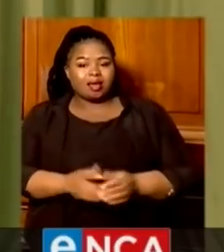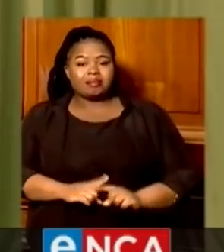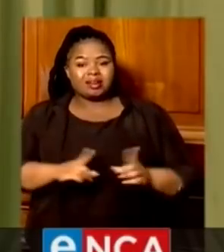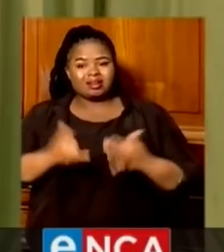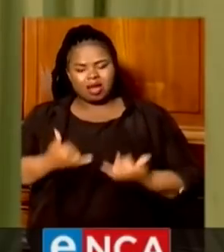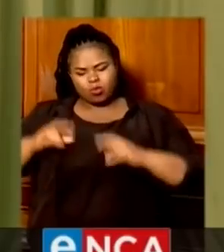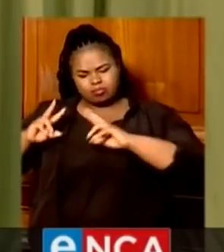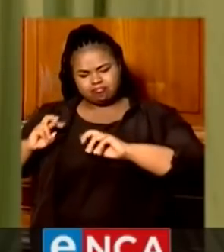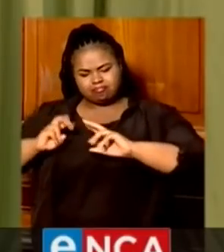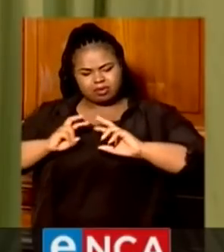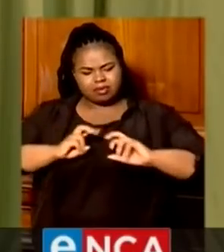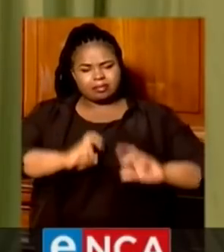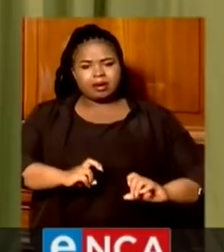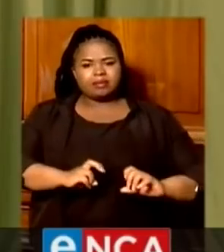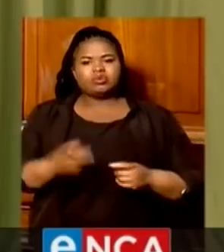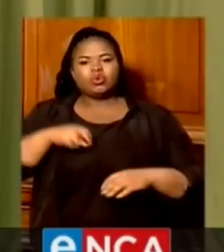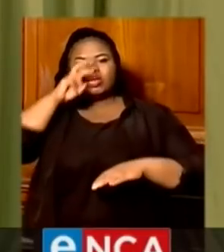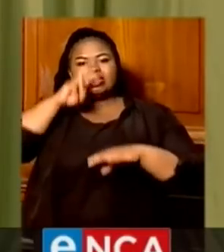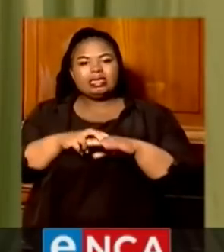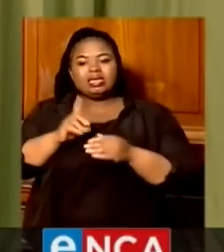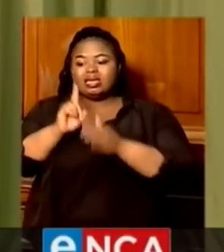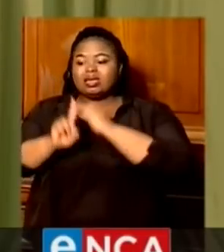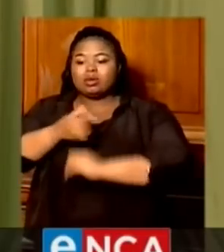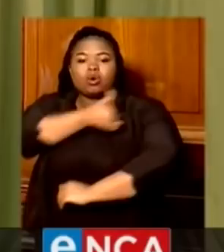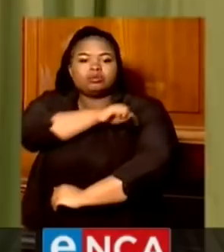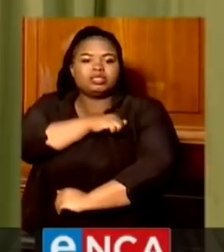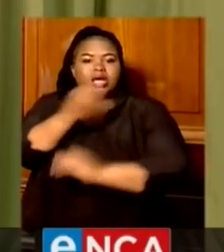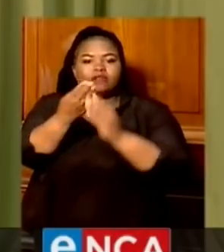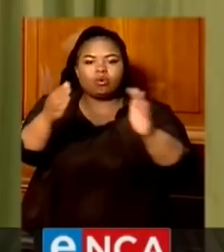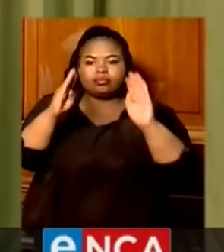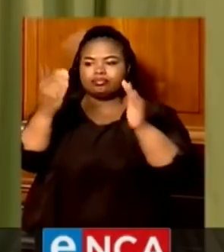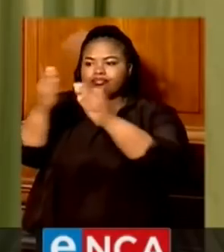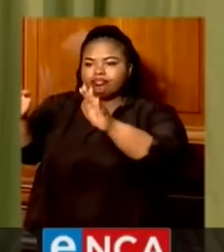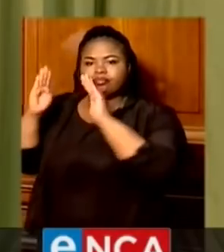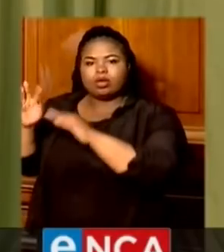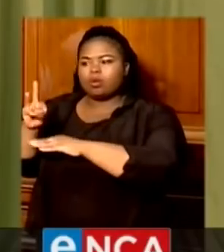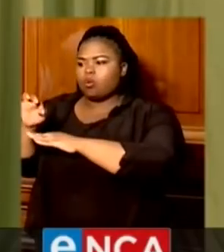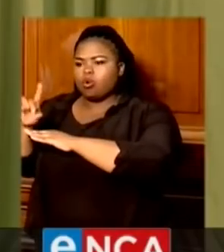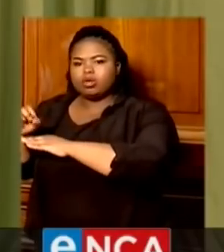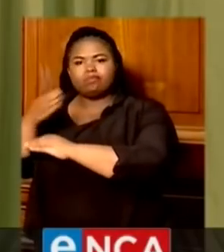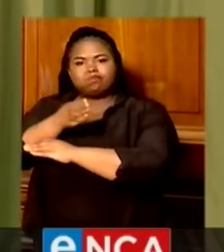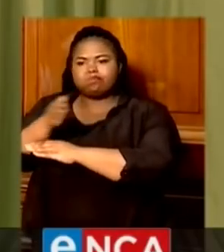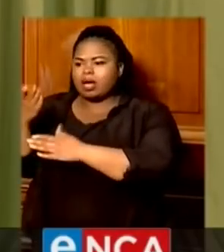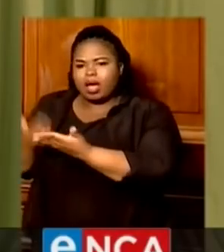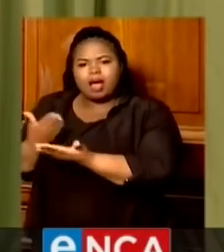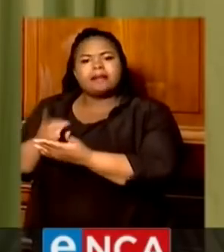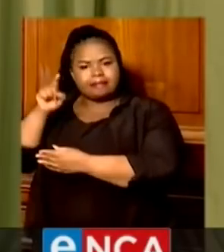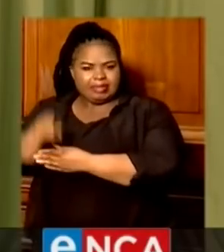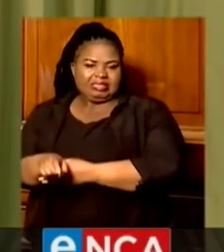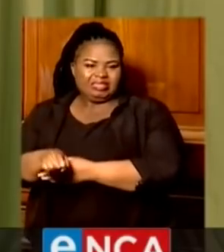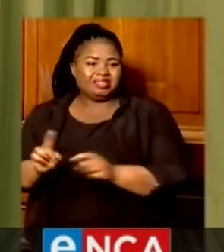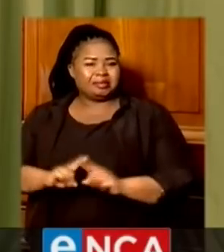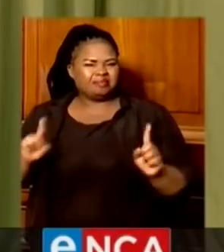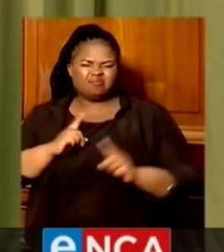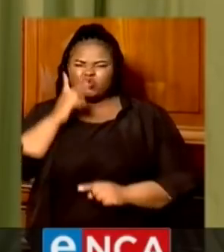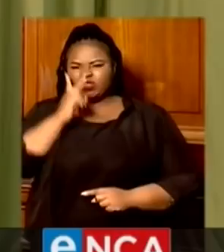require more of our wards to be available, it therefore means that the real problem, and many of us would have